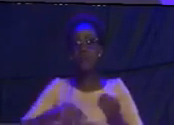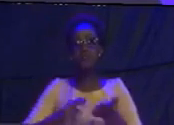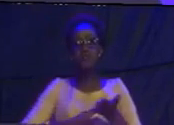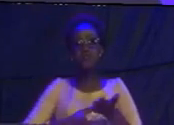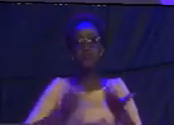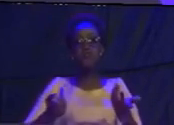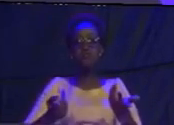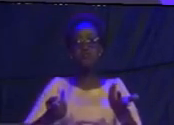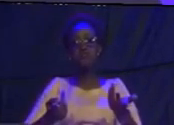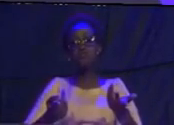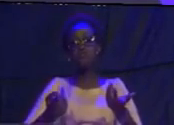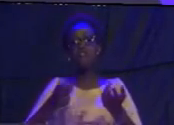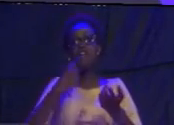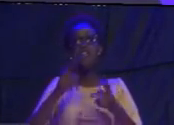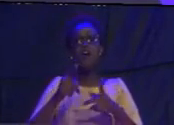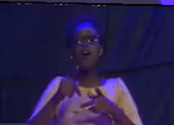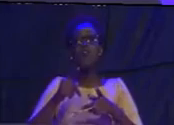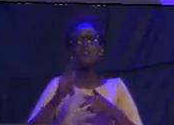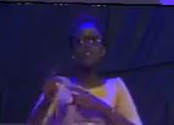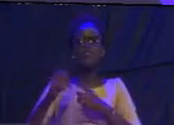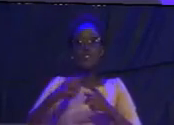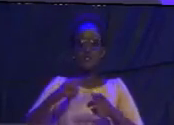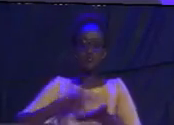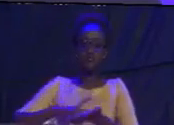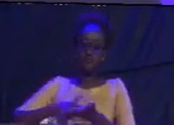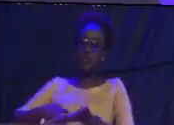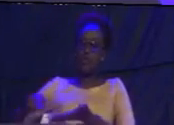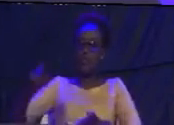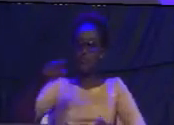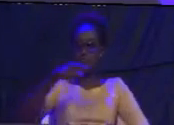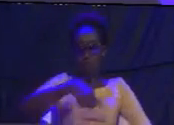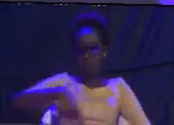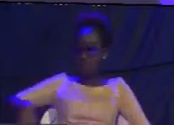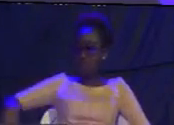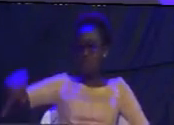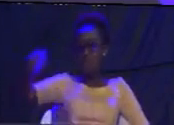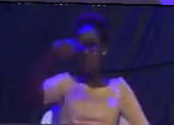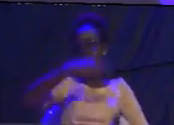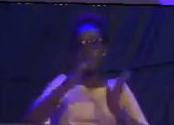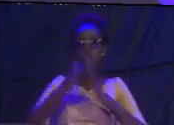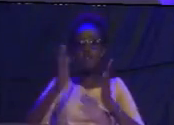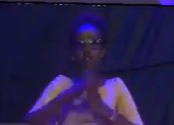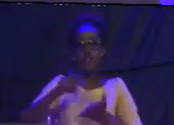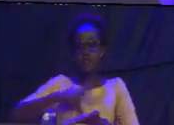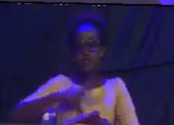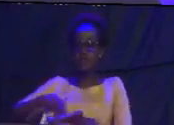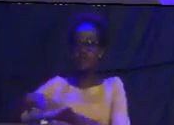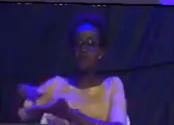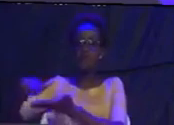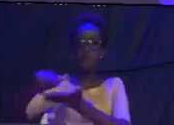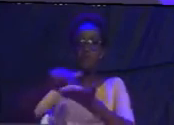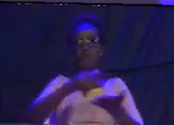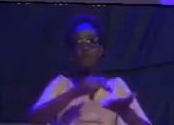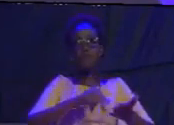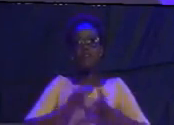And which was the one to use was simply surrounding the city in silence